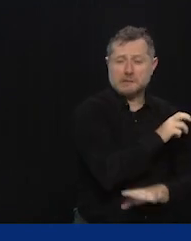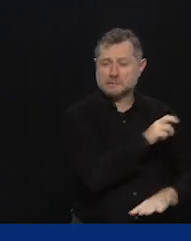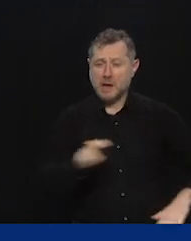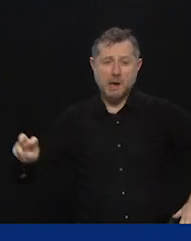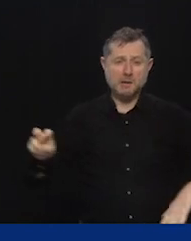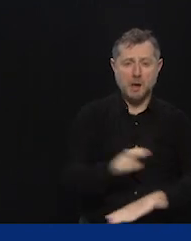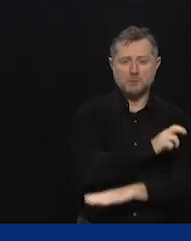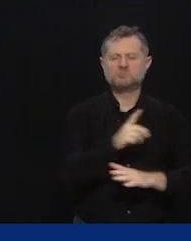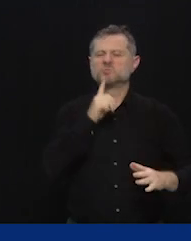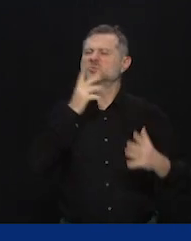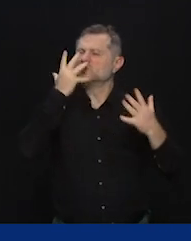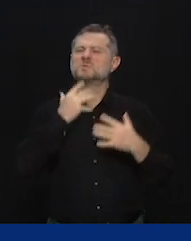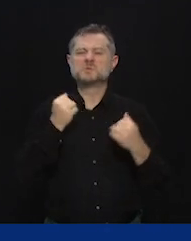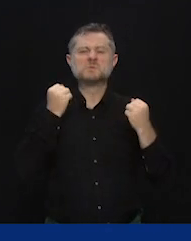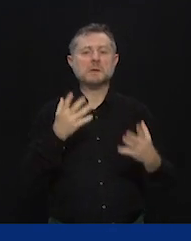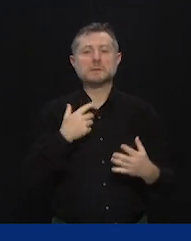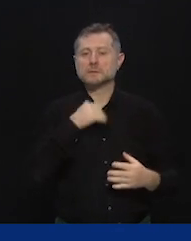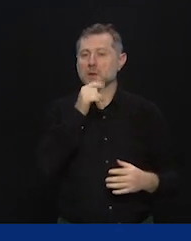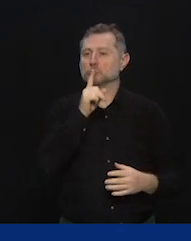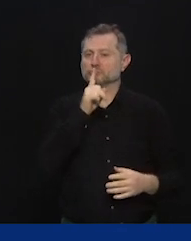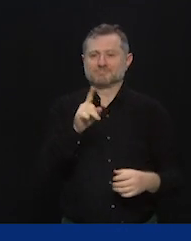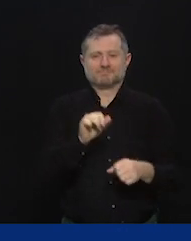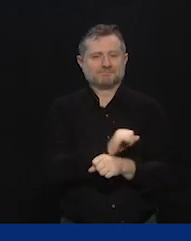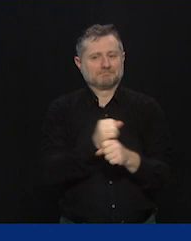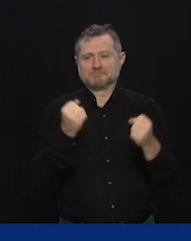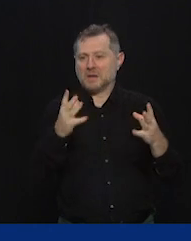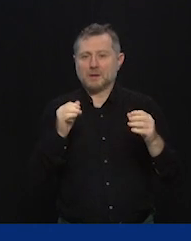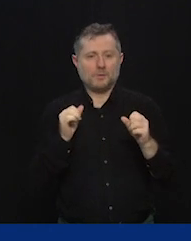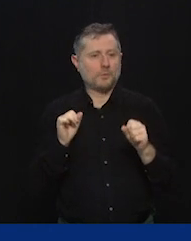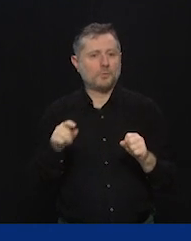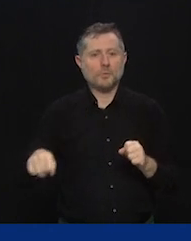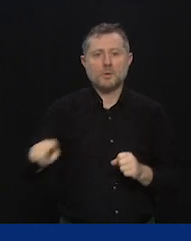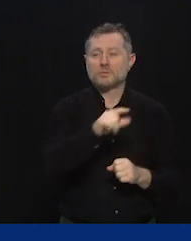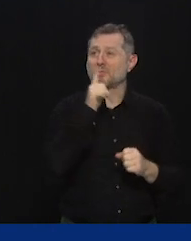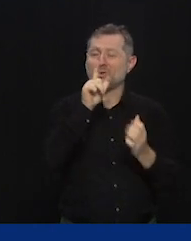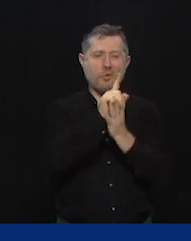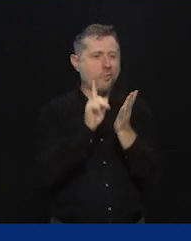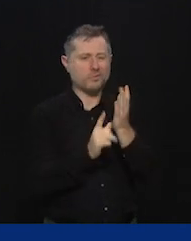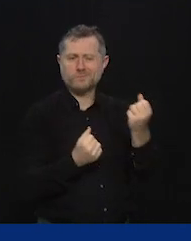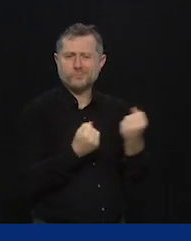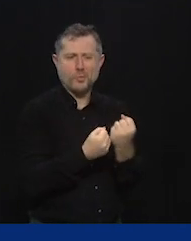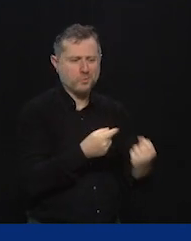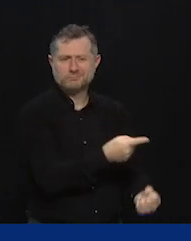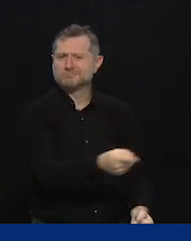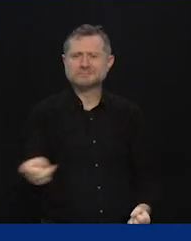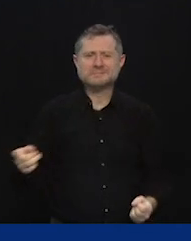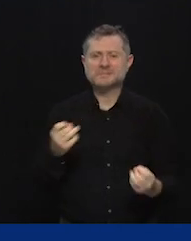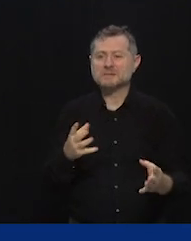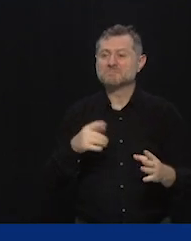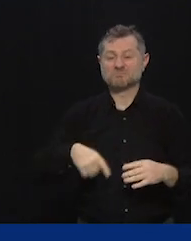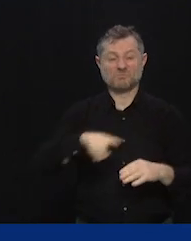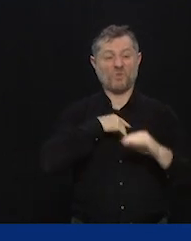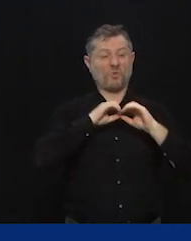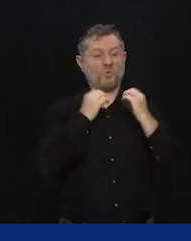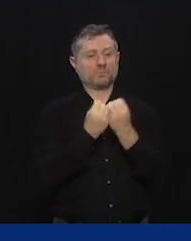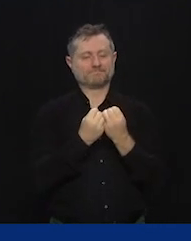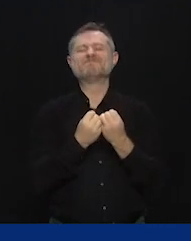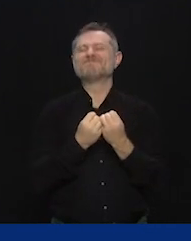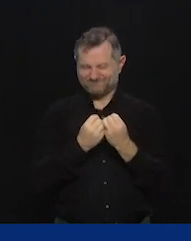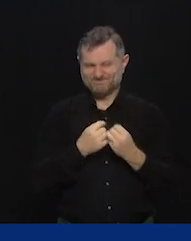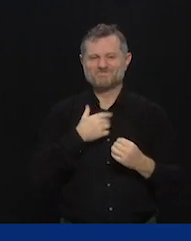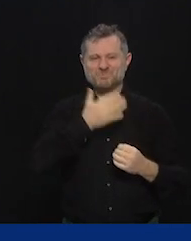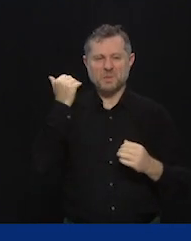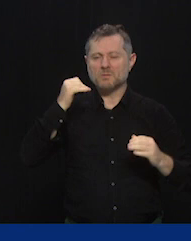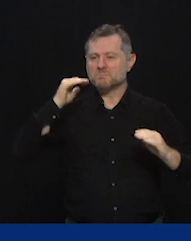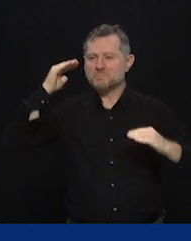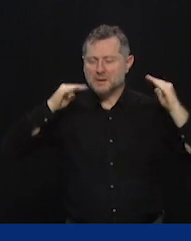of workers in this country who don't have the law on their side. At A Better Balance, we hear heartbreaking stories every day on a free legal helpline